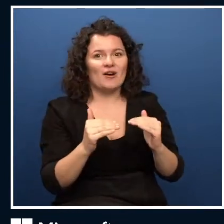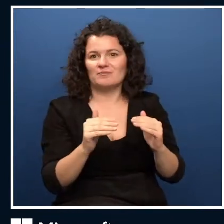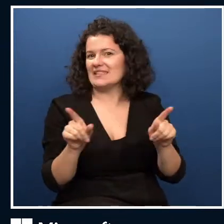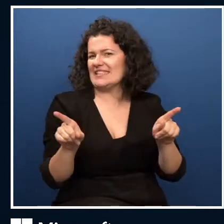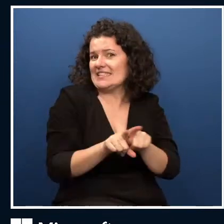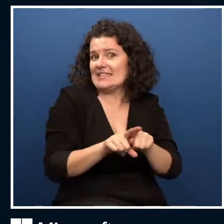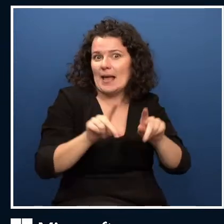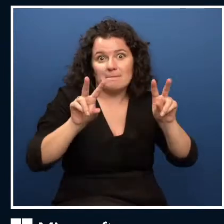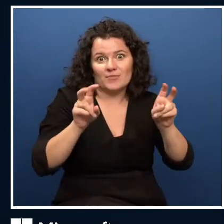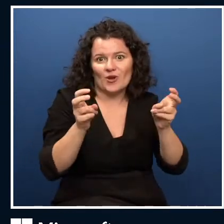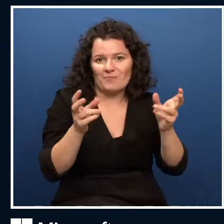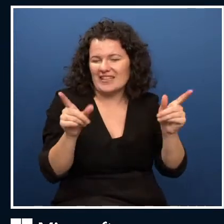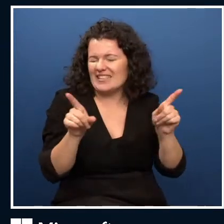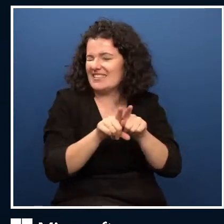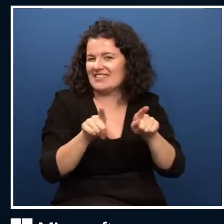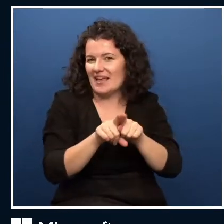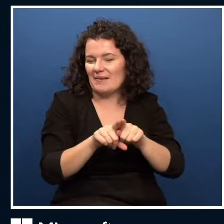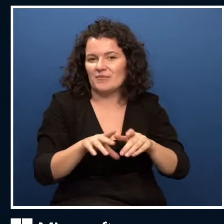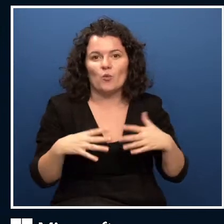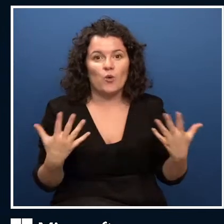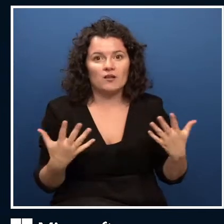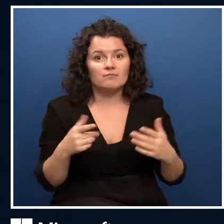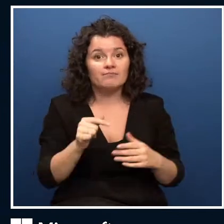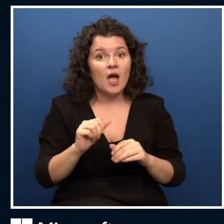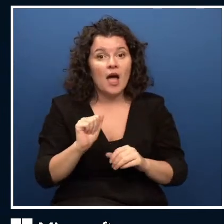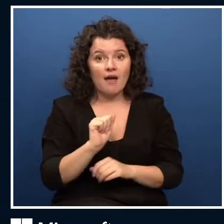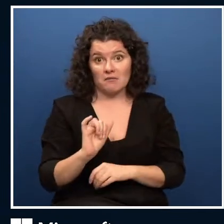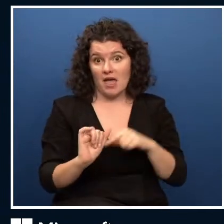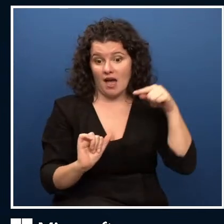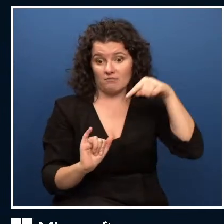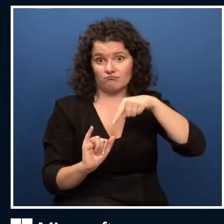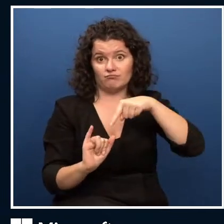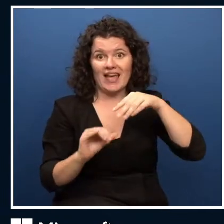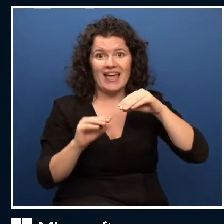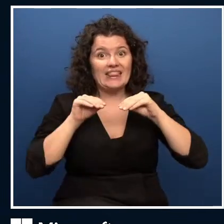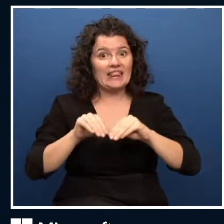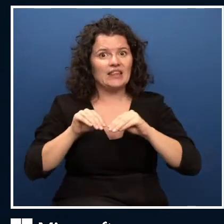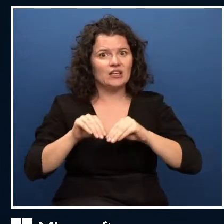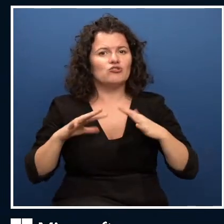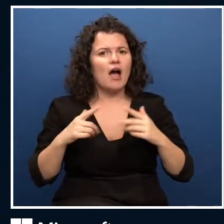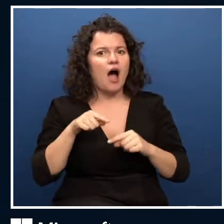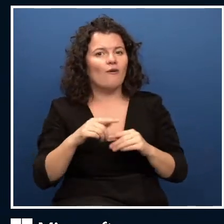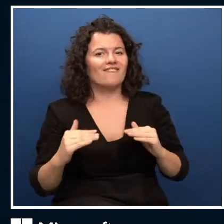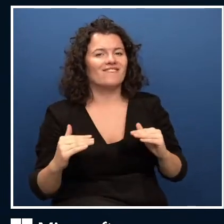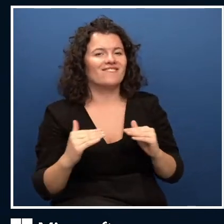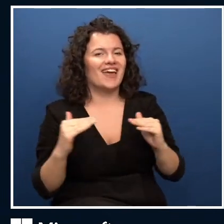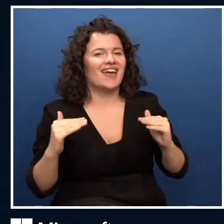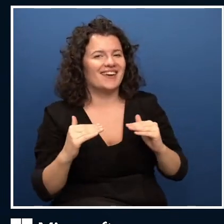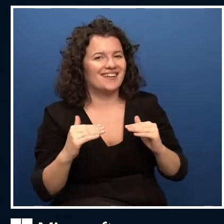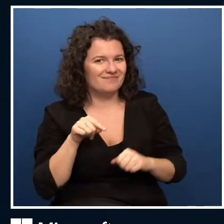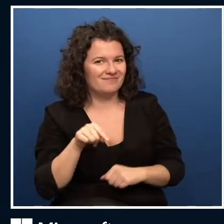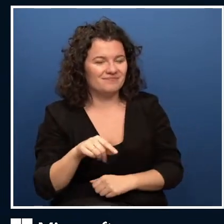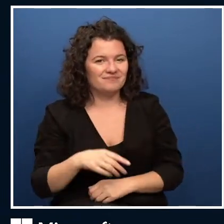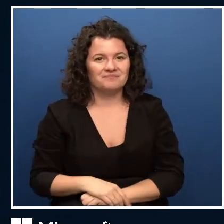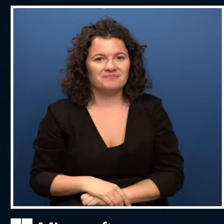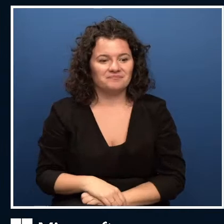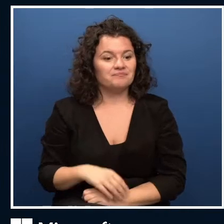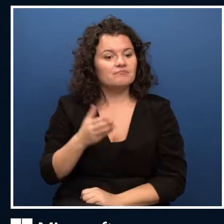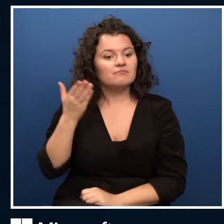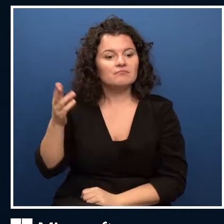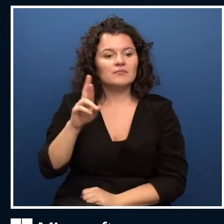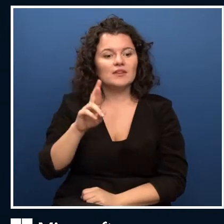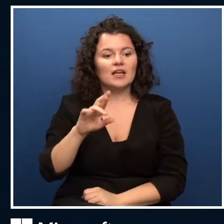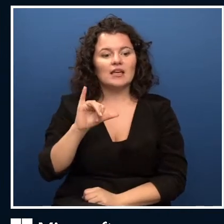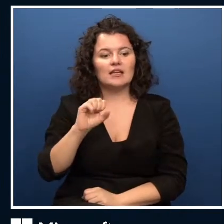about teaching your models to play fair with Rishit. So Rishit, are you there? Could you turn on your camera